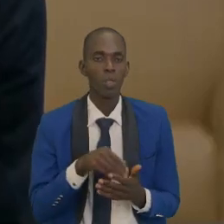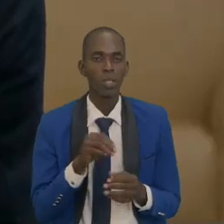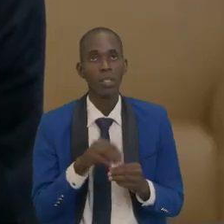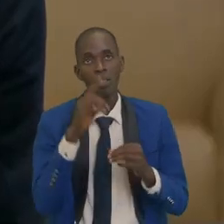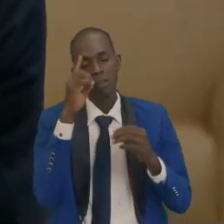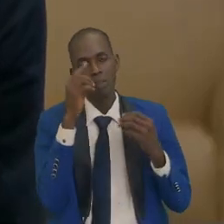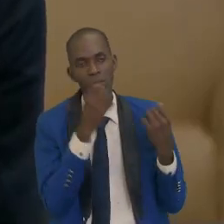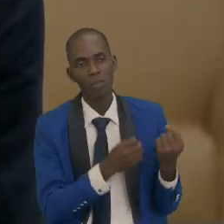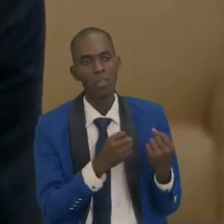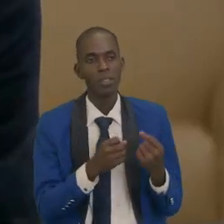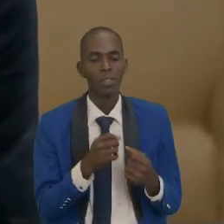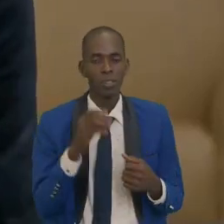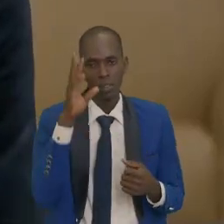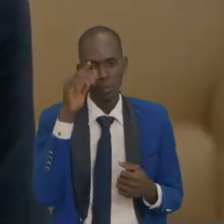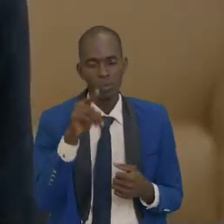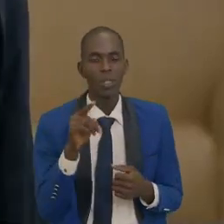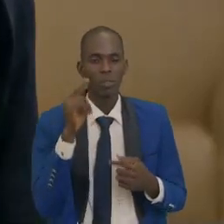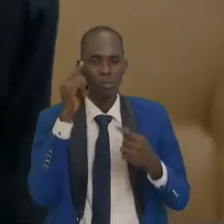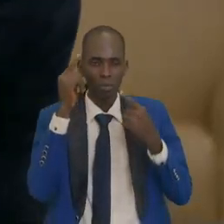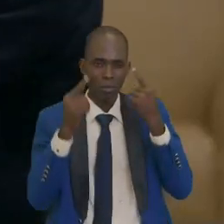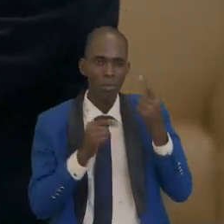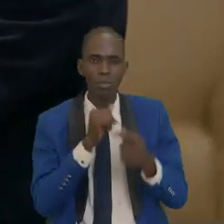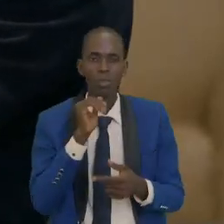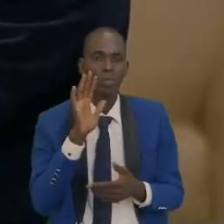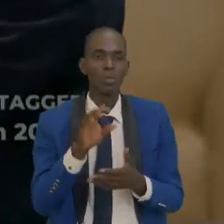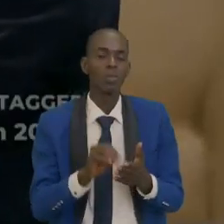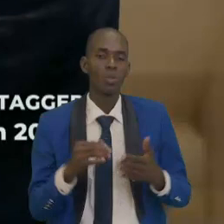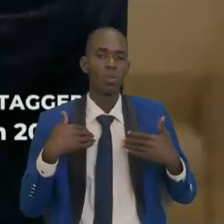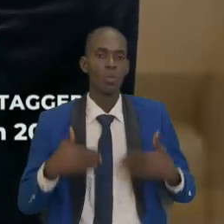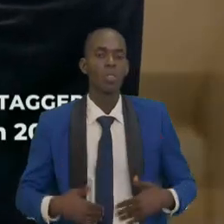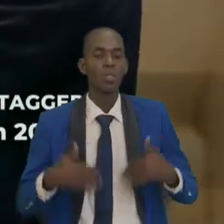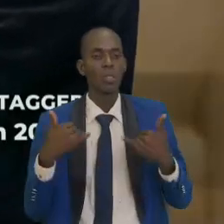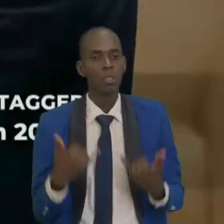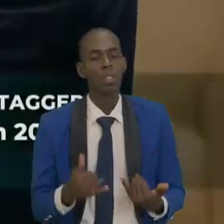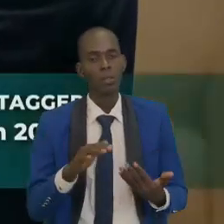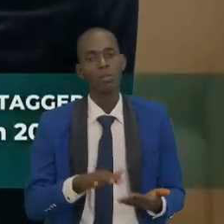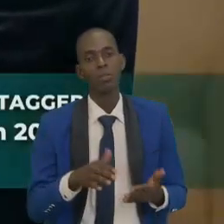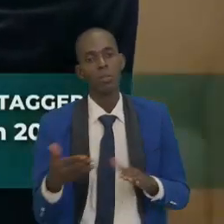he considered Notch his own body now dead